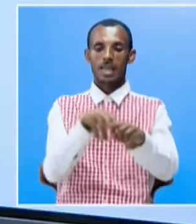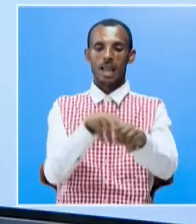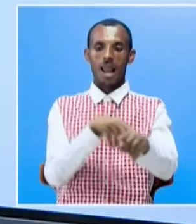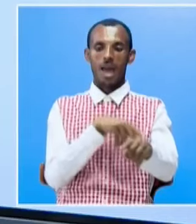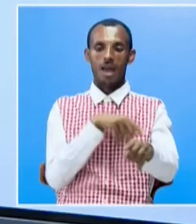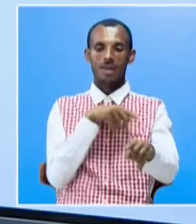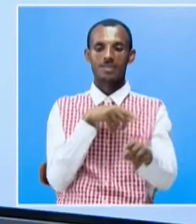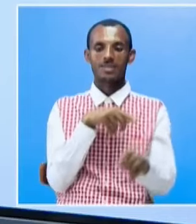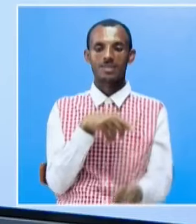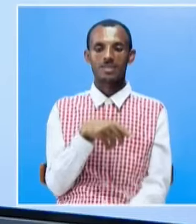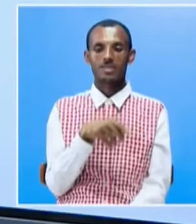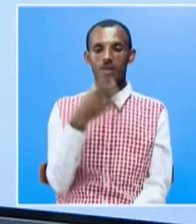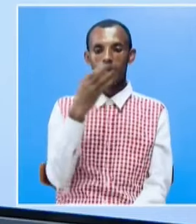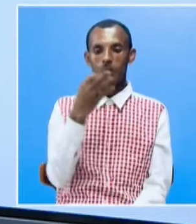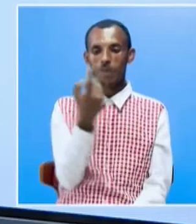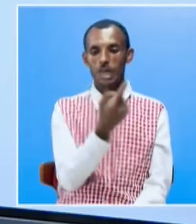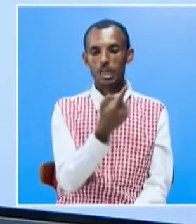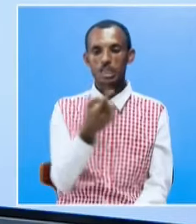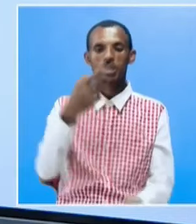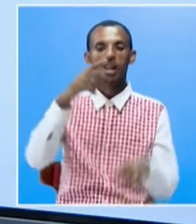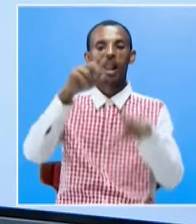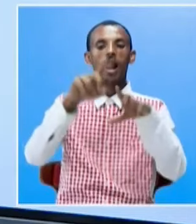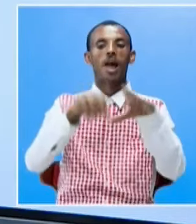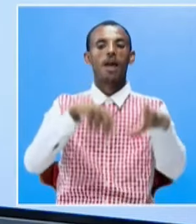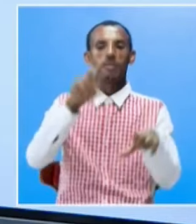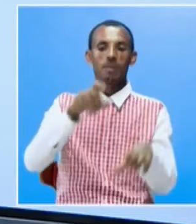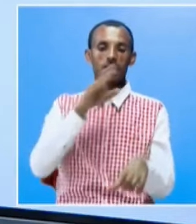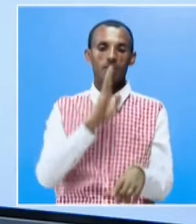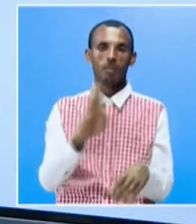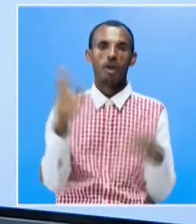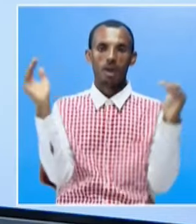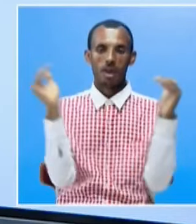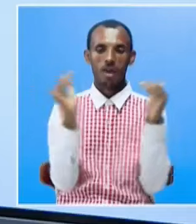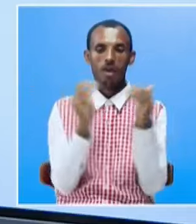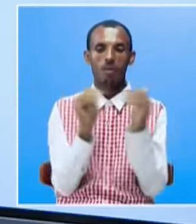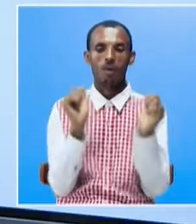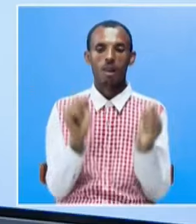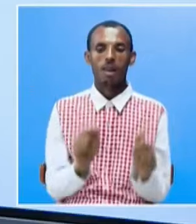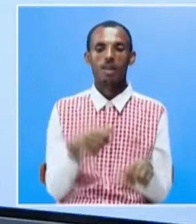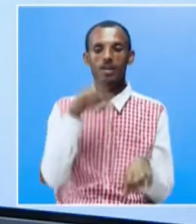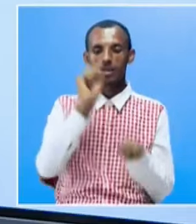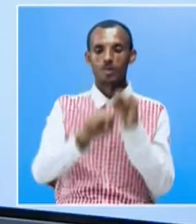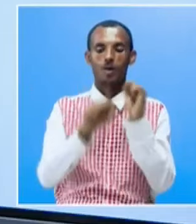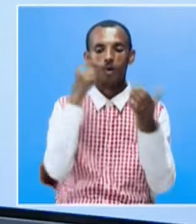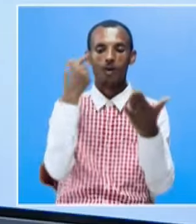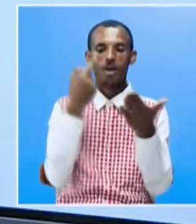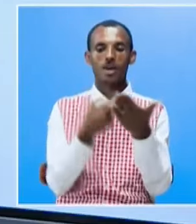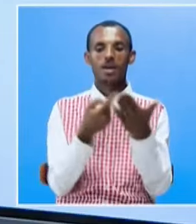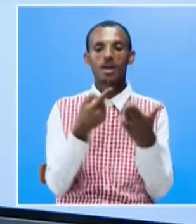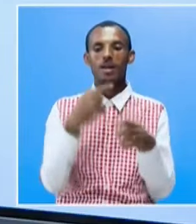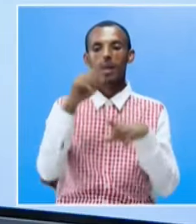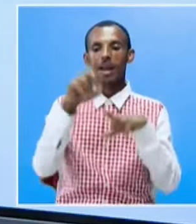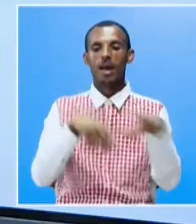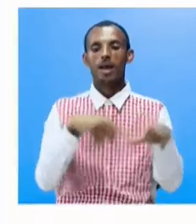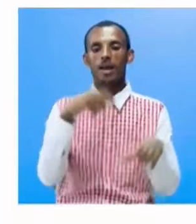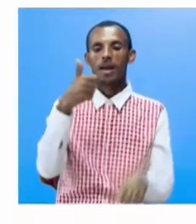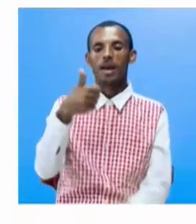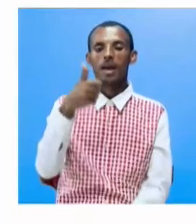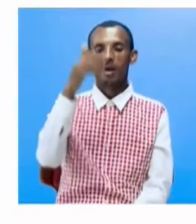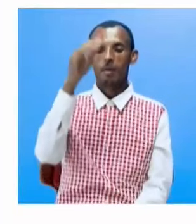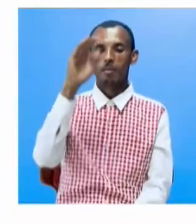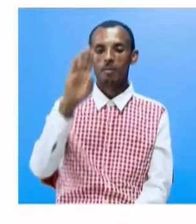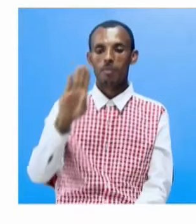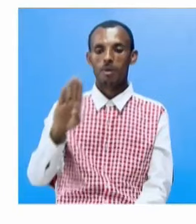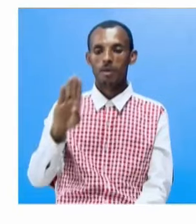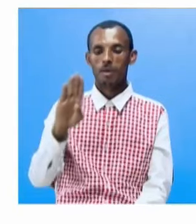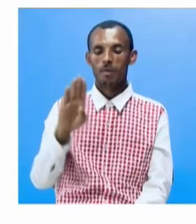of each line segment must be equal. So here, line segment AB